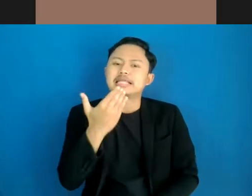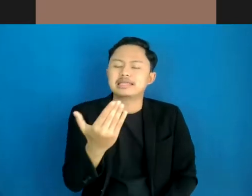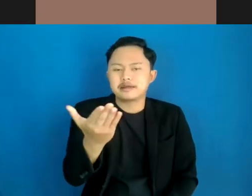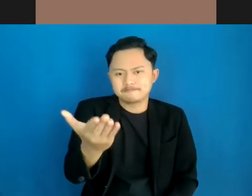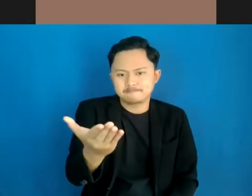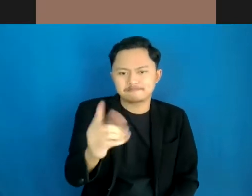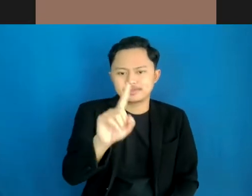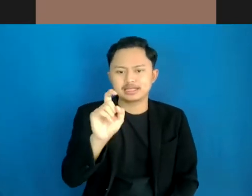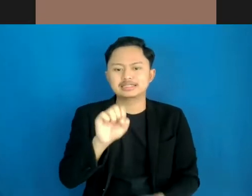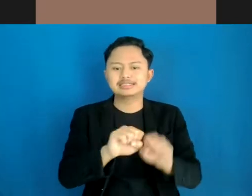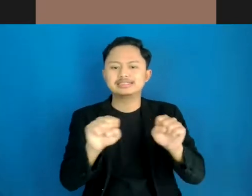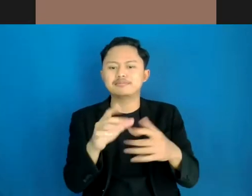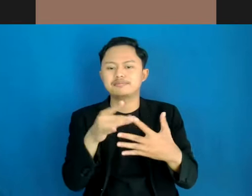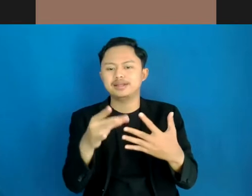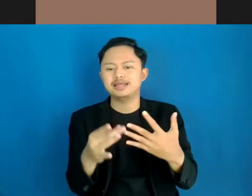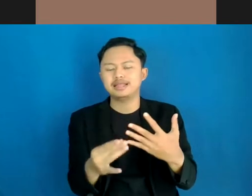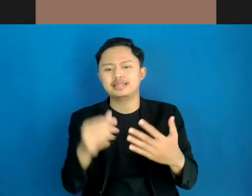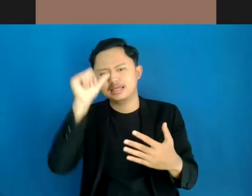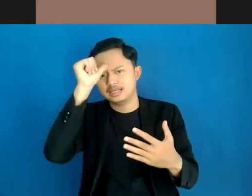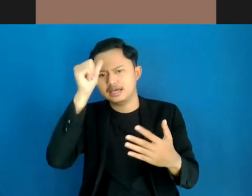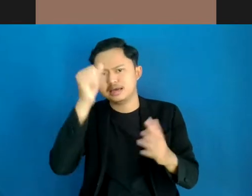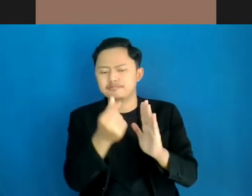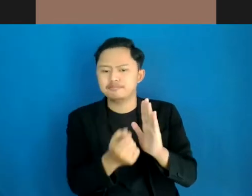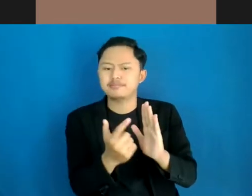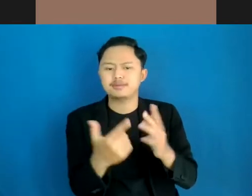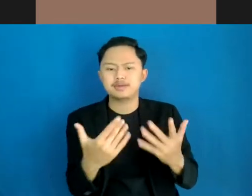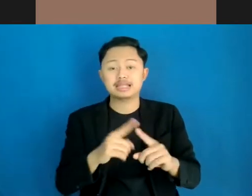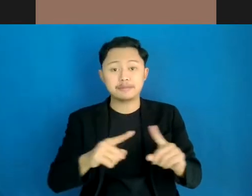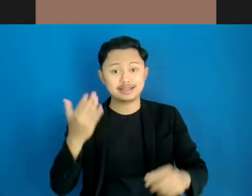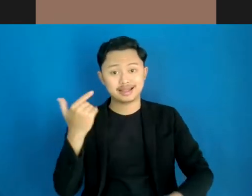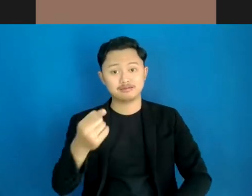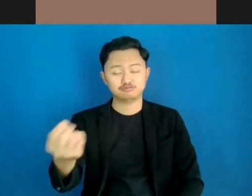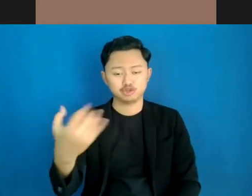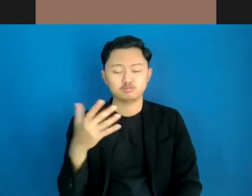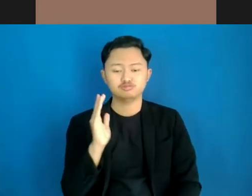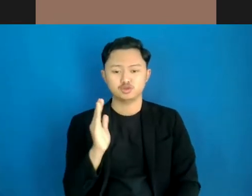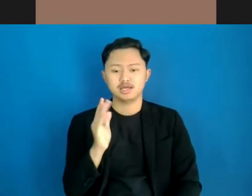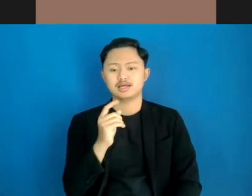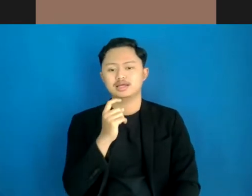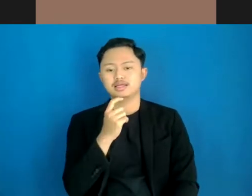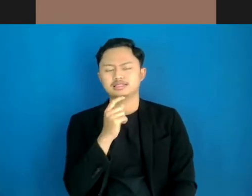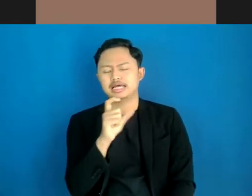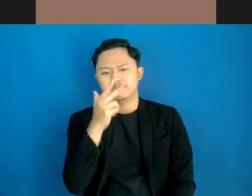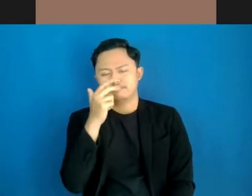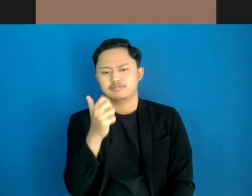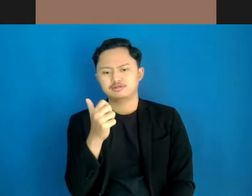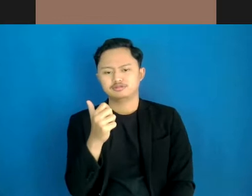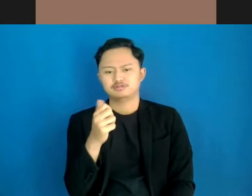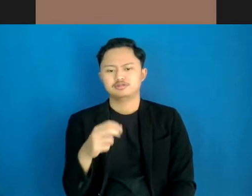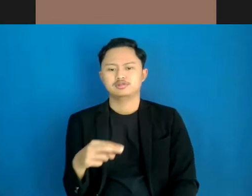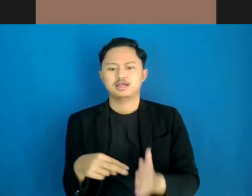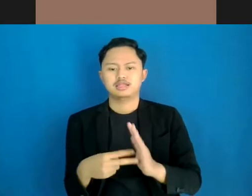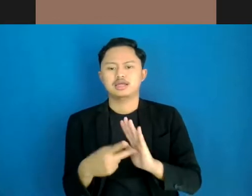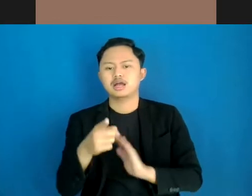the financing options in India. But you answer it in a good way that you already